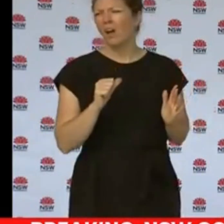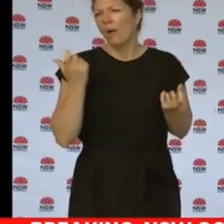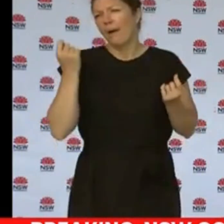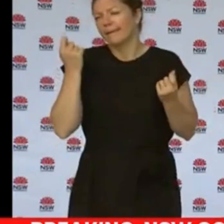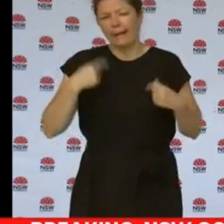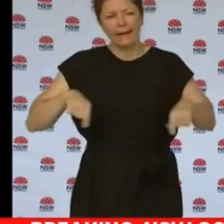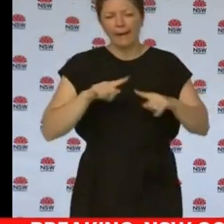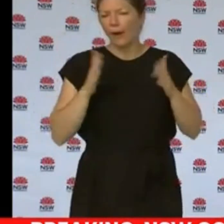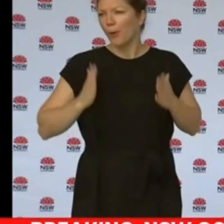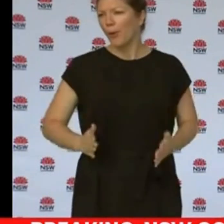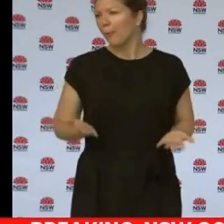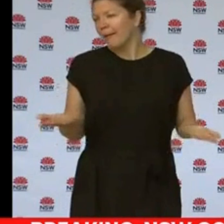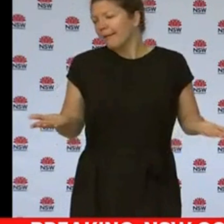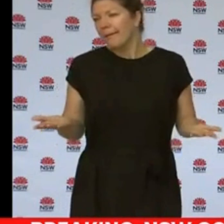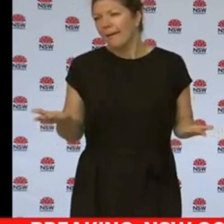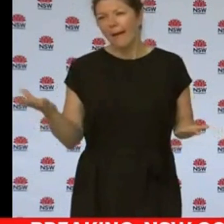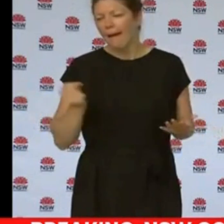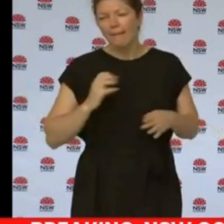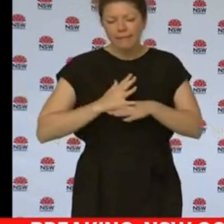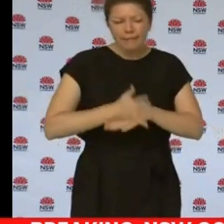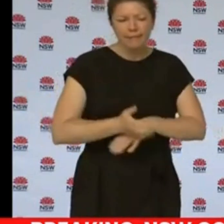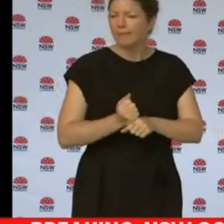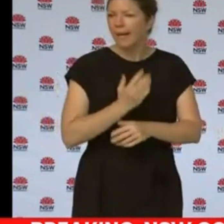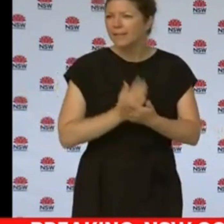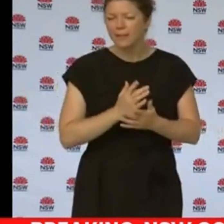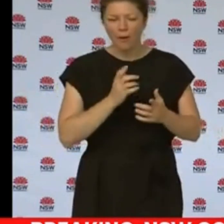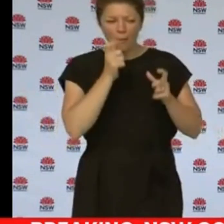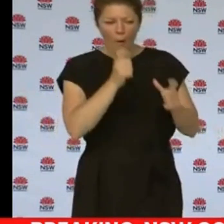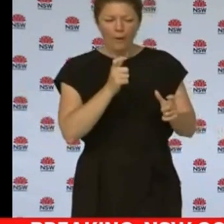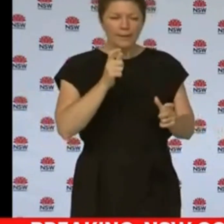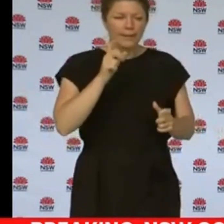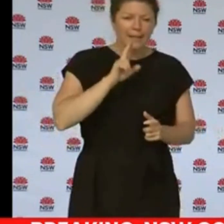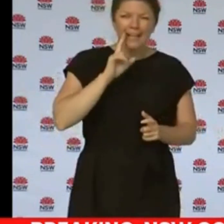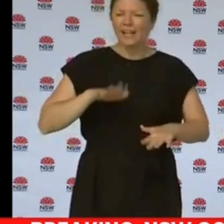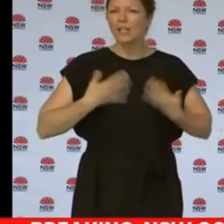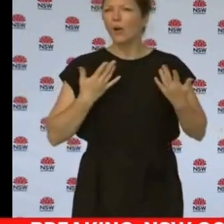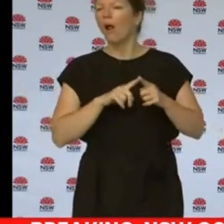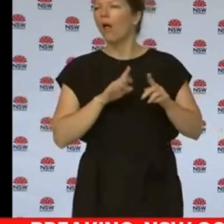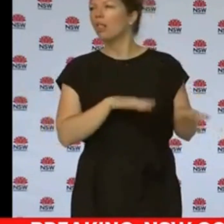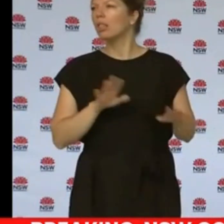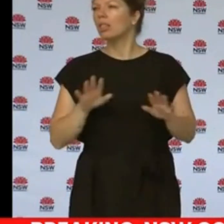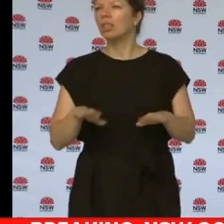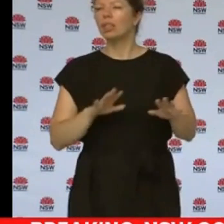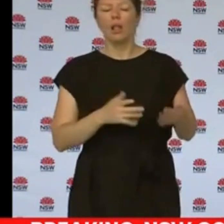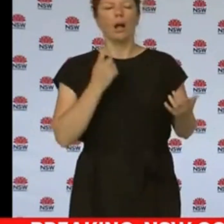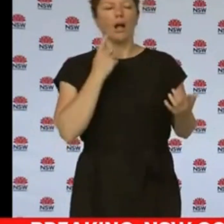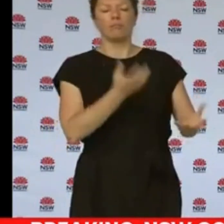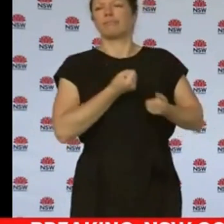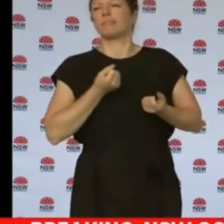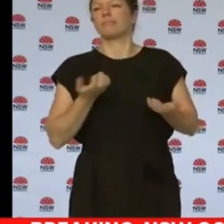this is a very human system, and therefore that requires even more vigilance to make sure that there's not those inadvertent